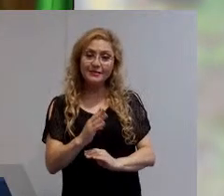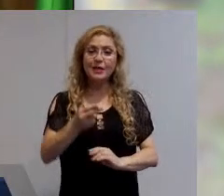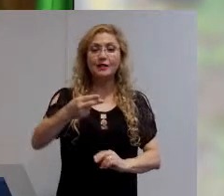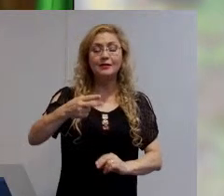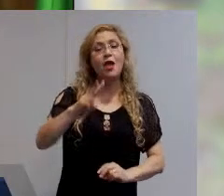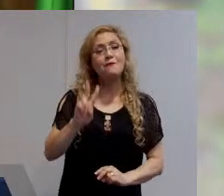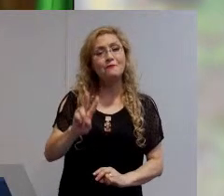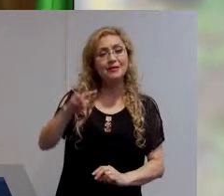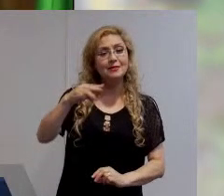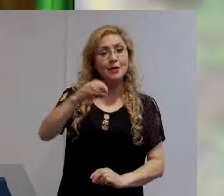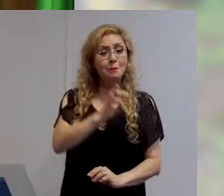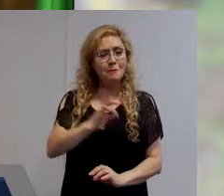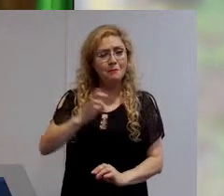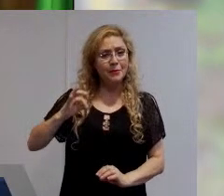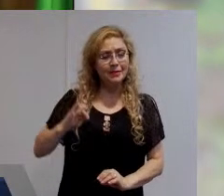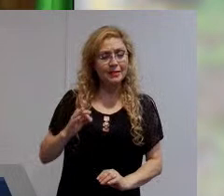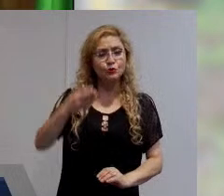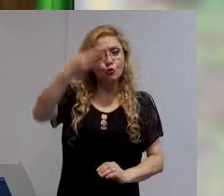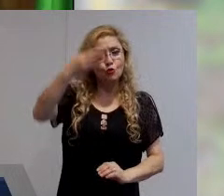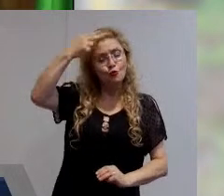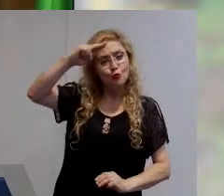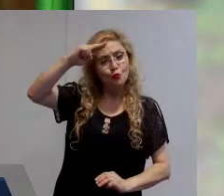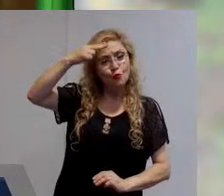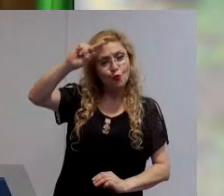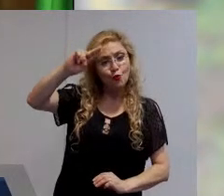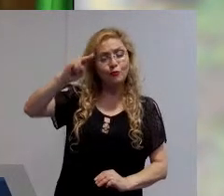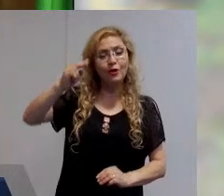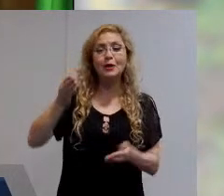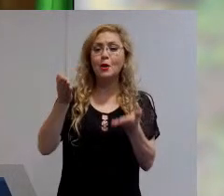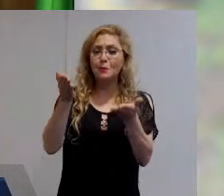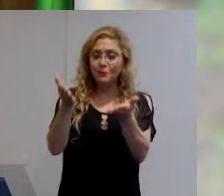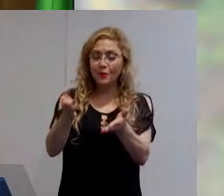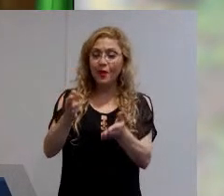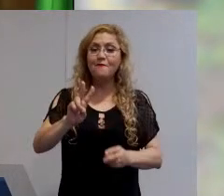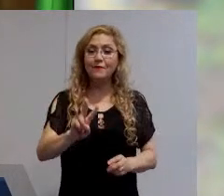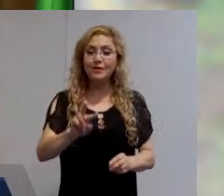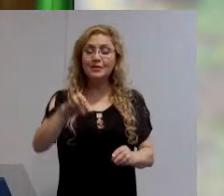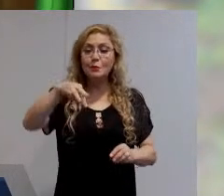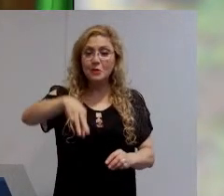Minister of Agriculture as well of Brazil, and